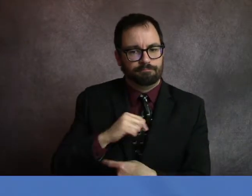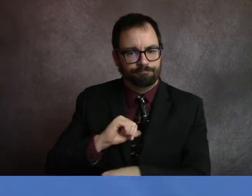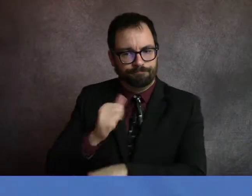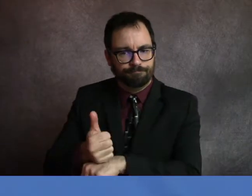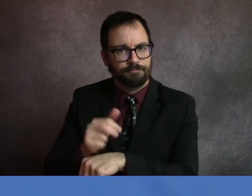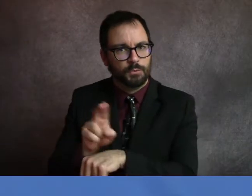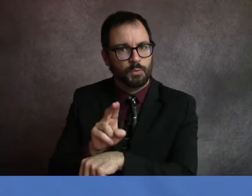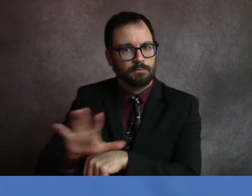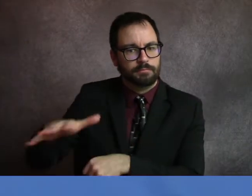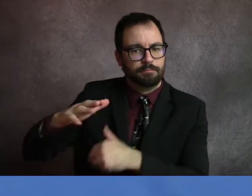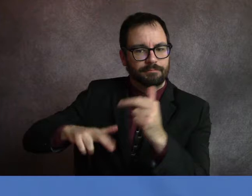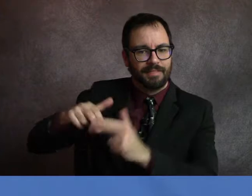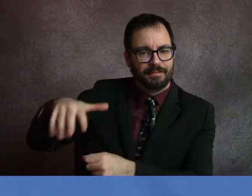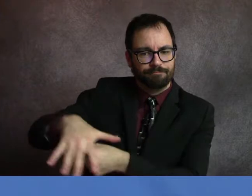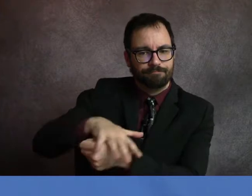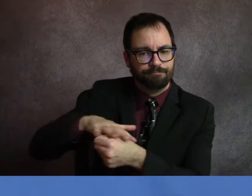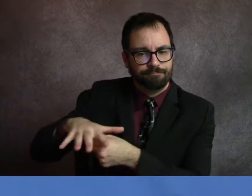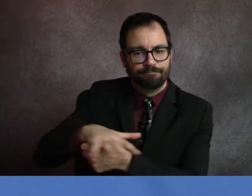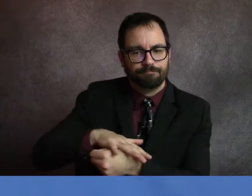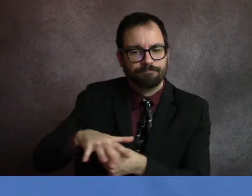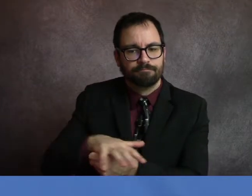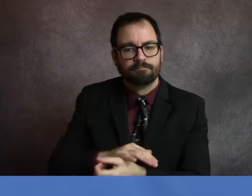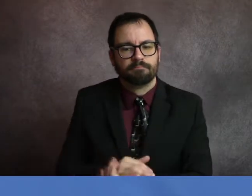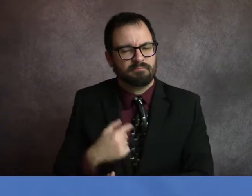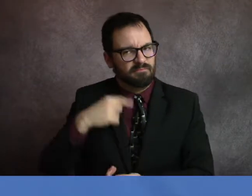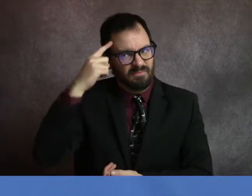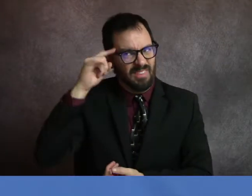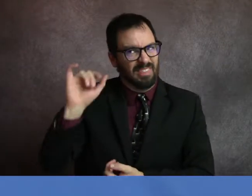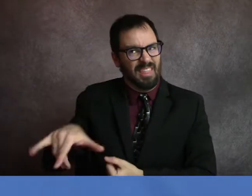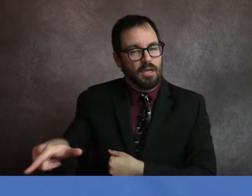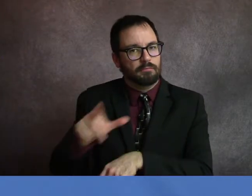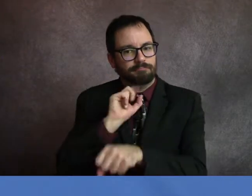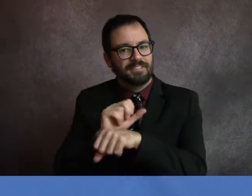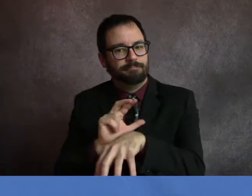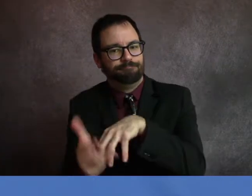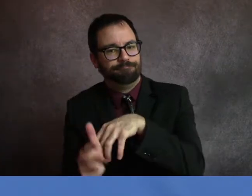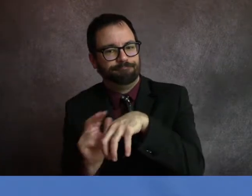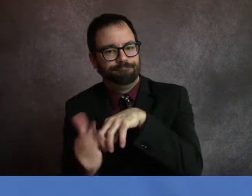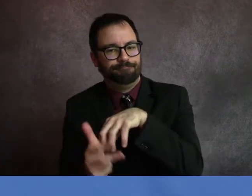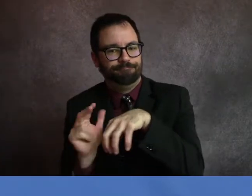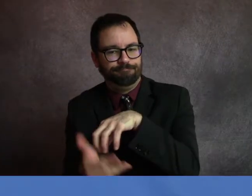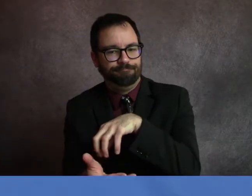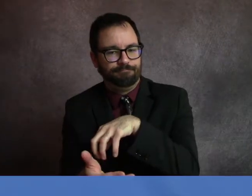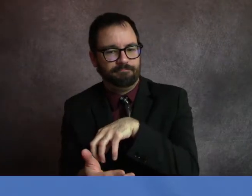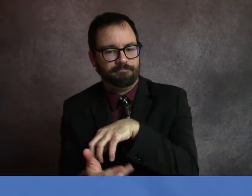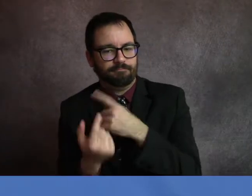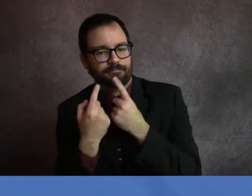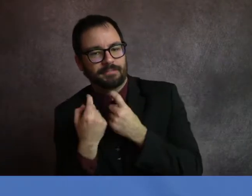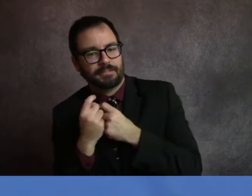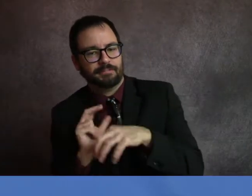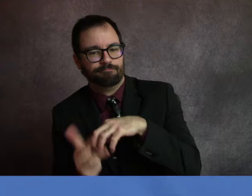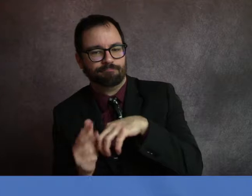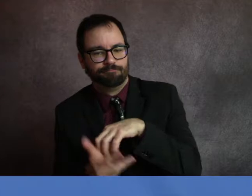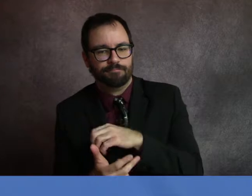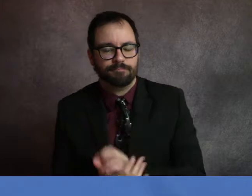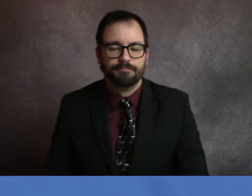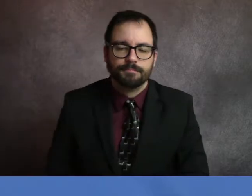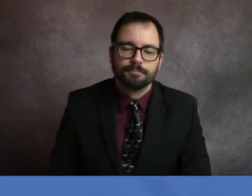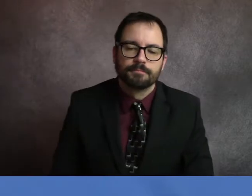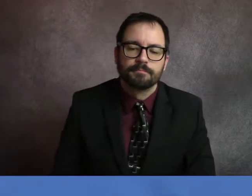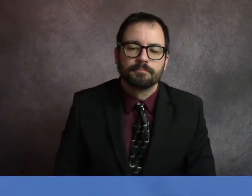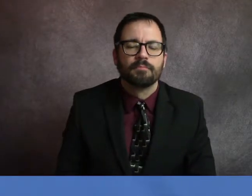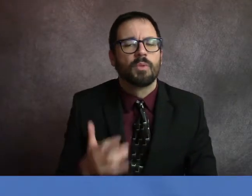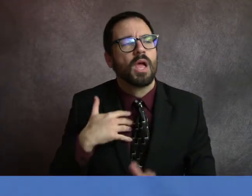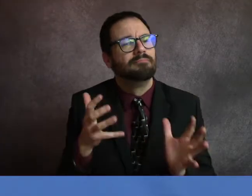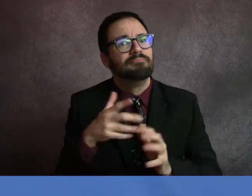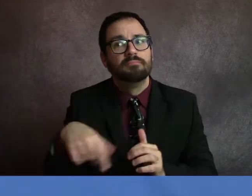use their facility. I believe this is a drive-through location as well, so thank you for that. We're asking people to call ahead before you visit any of these sites.